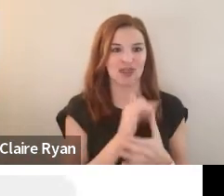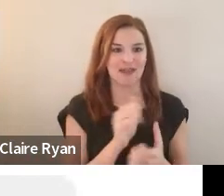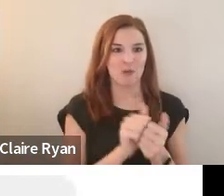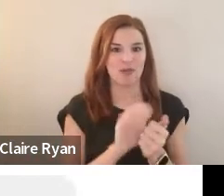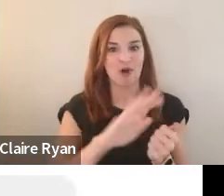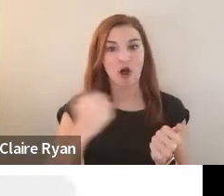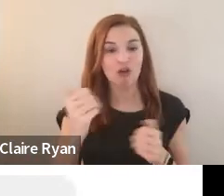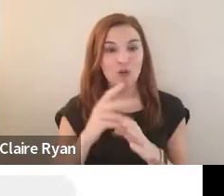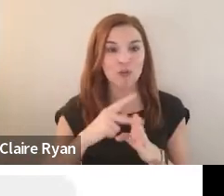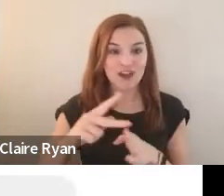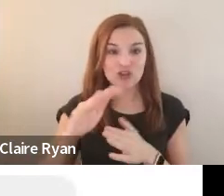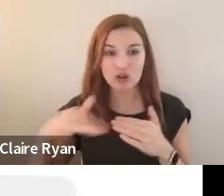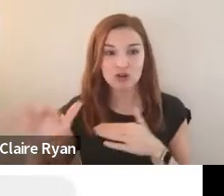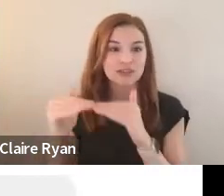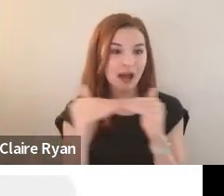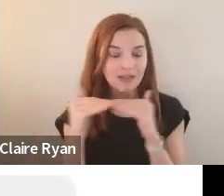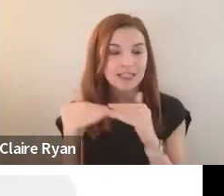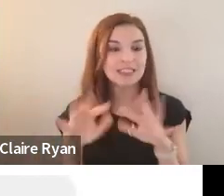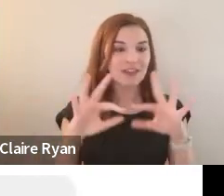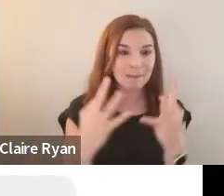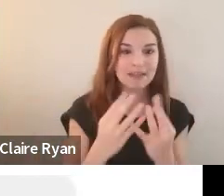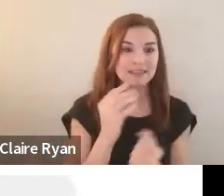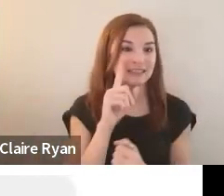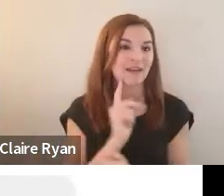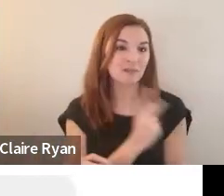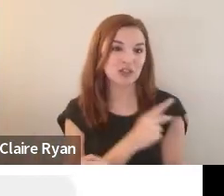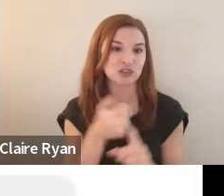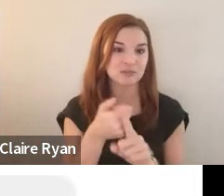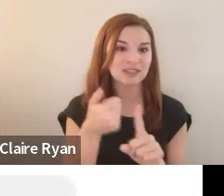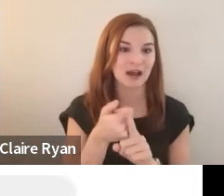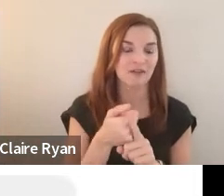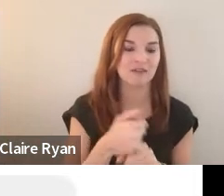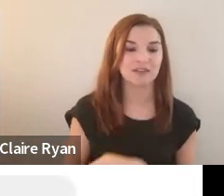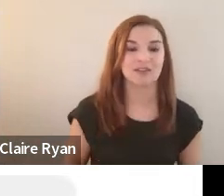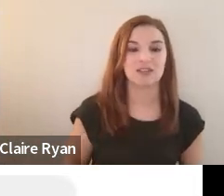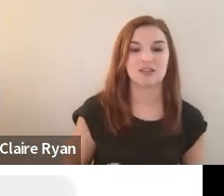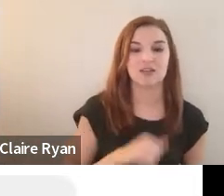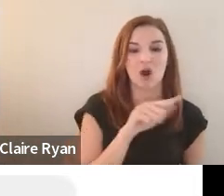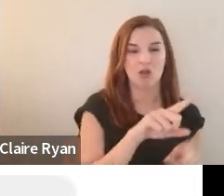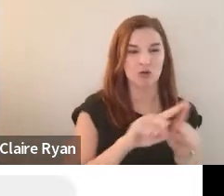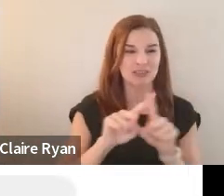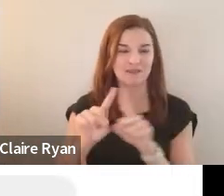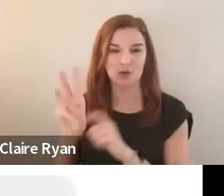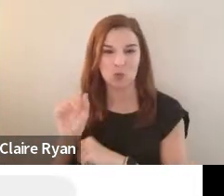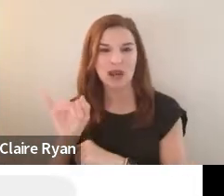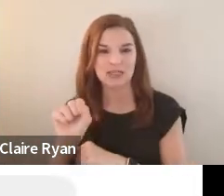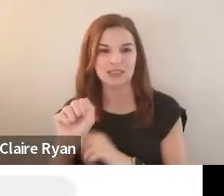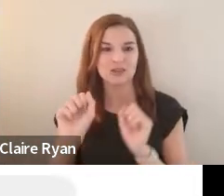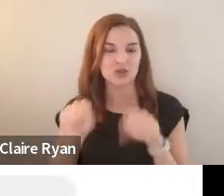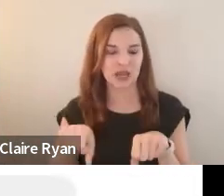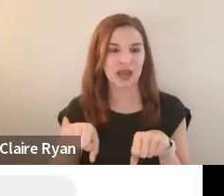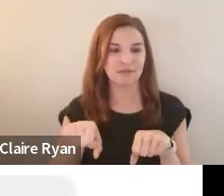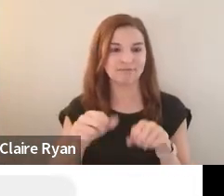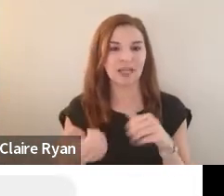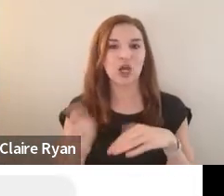deaf themselves, can also provide information. So share with your colleagues and with parents and